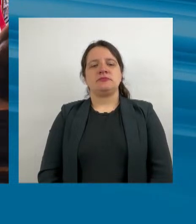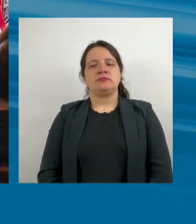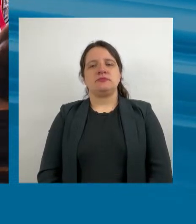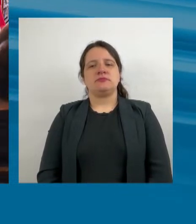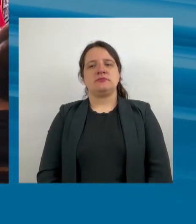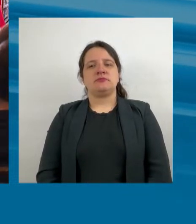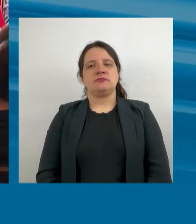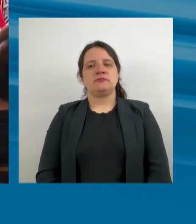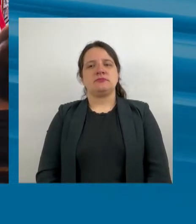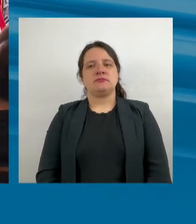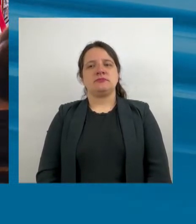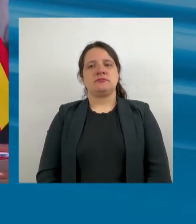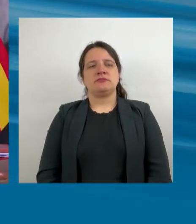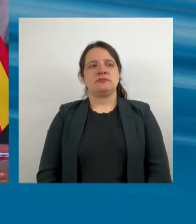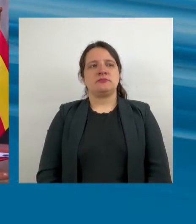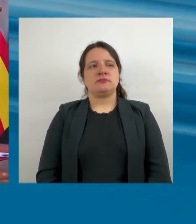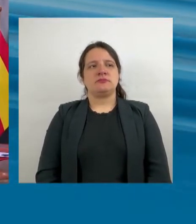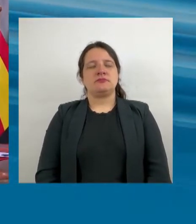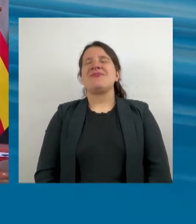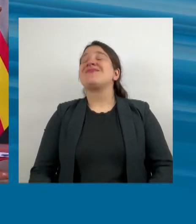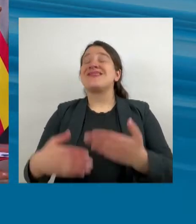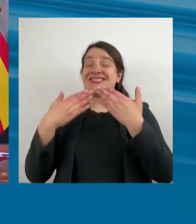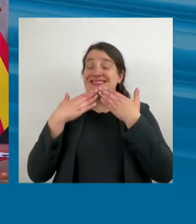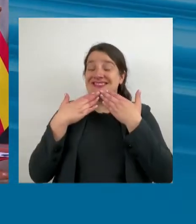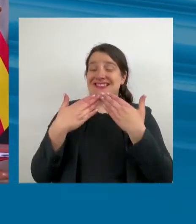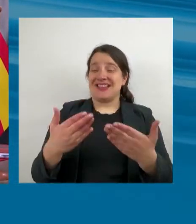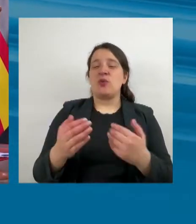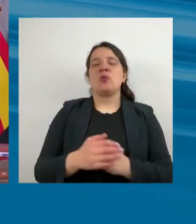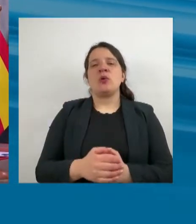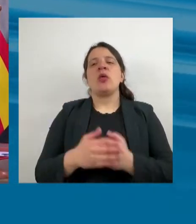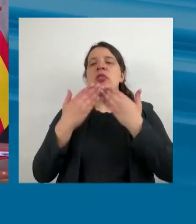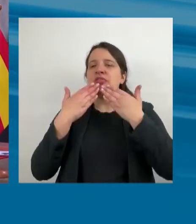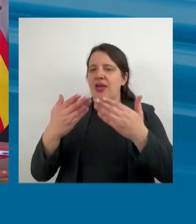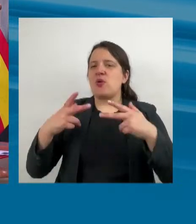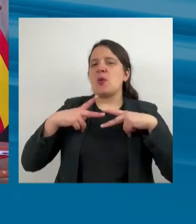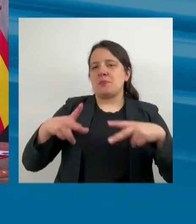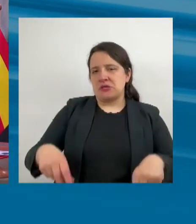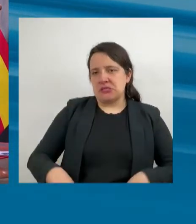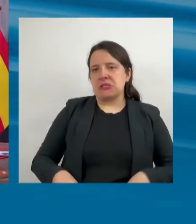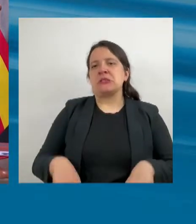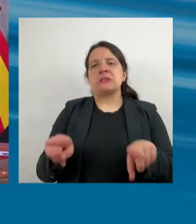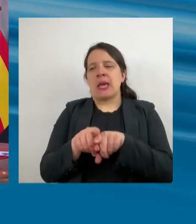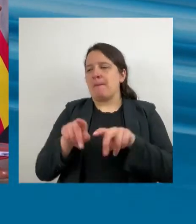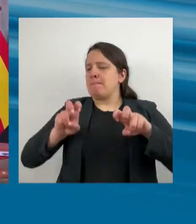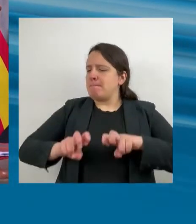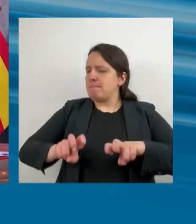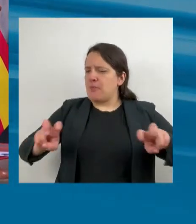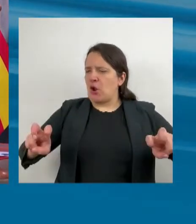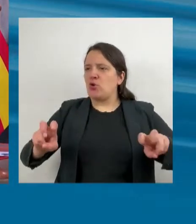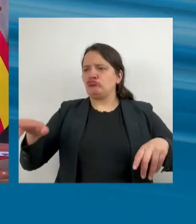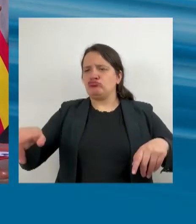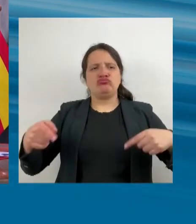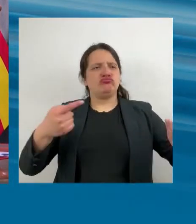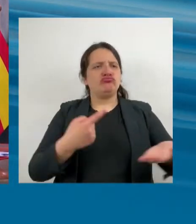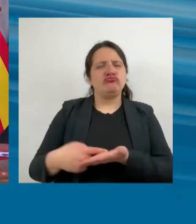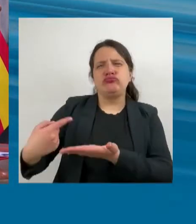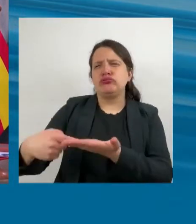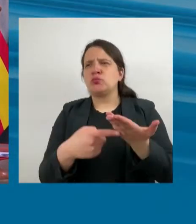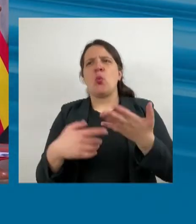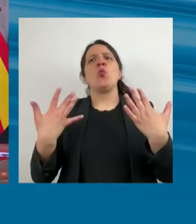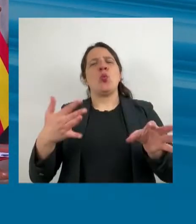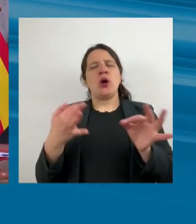Madam Chair, thank you, Minister, and thank you, panelists, for a really interesting discussion. And I want to start by